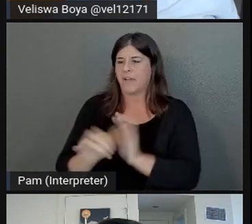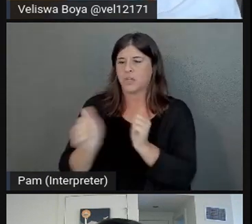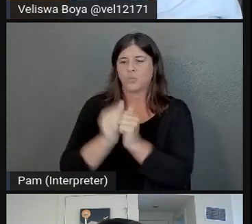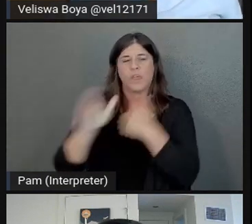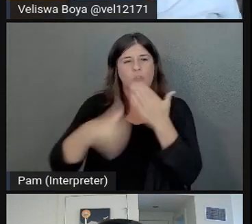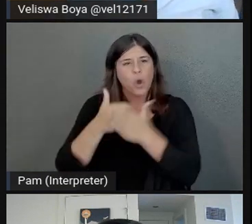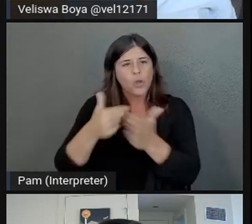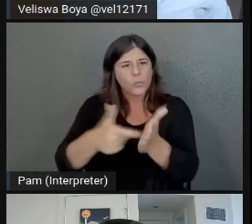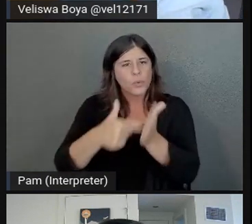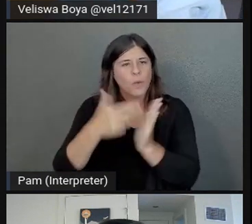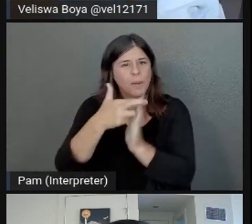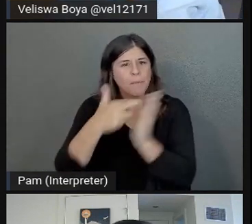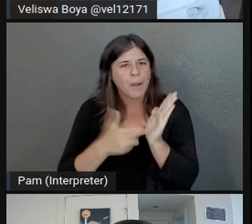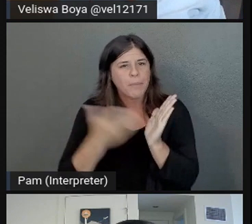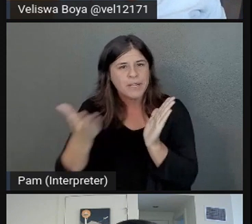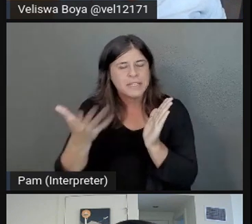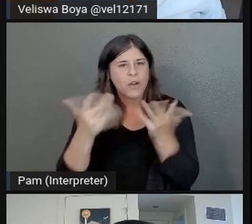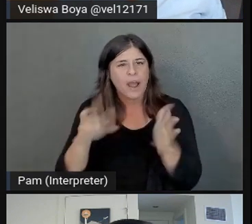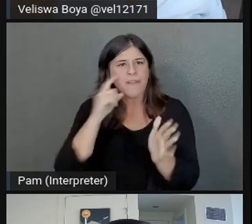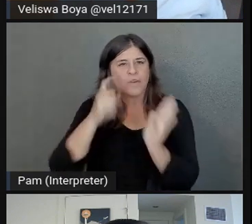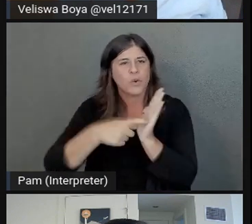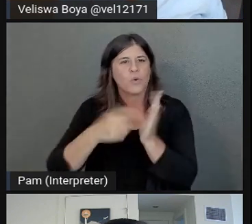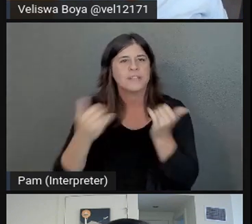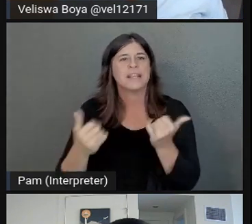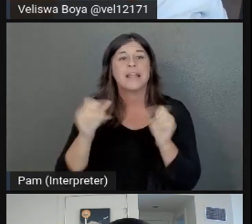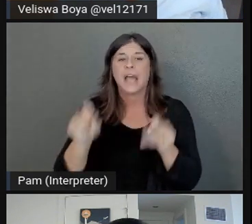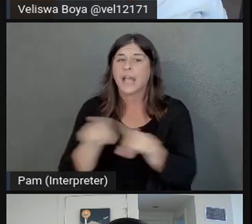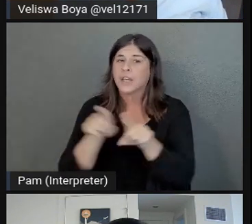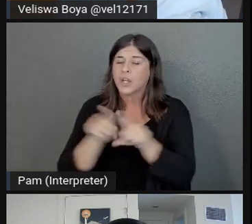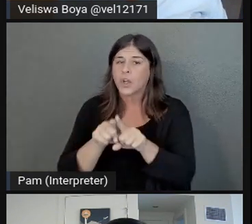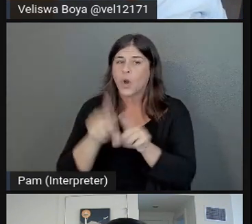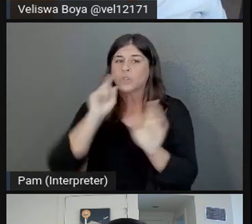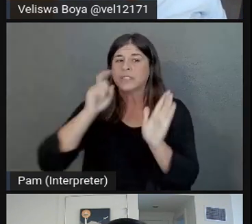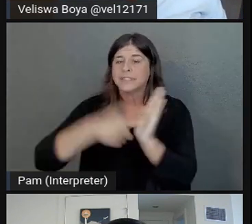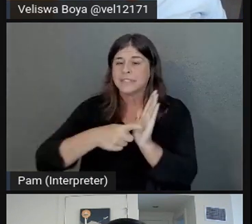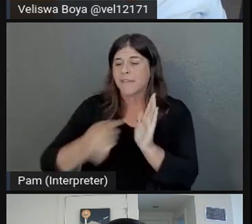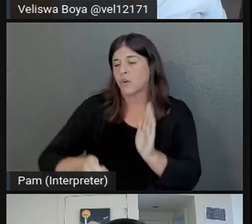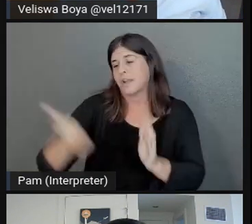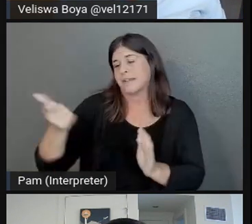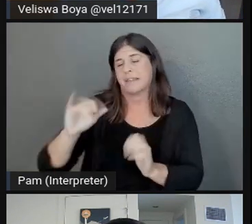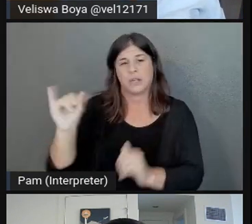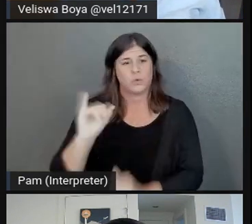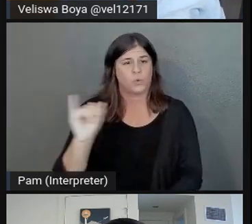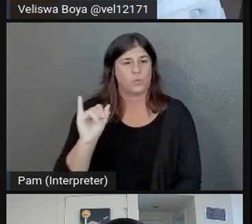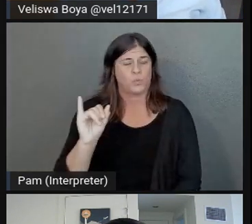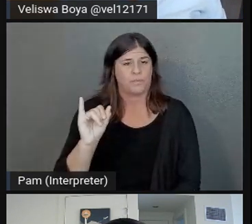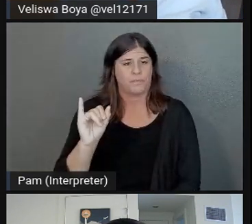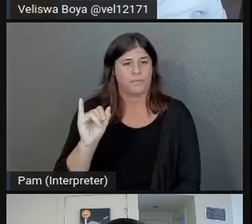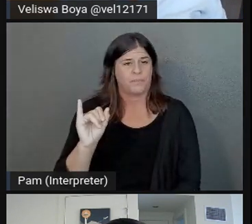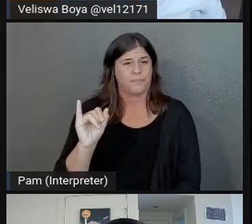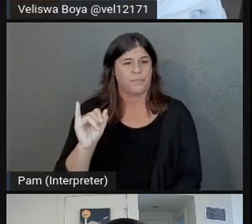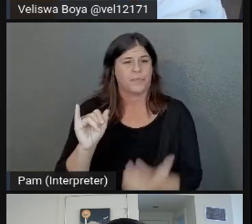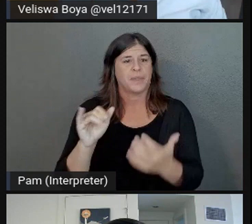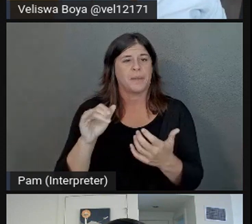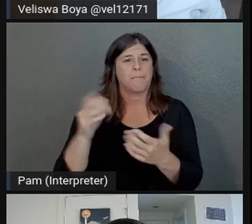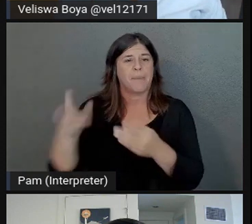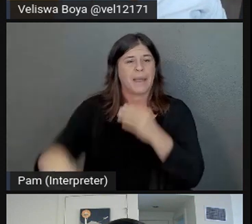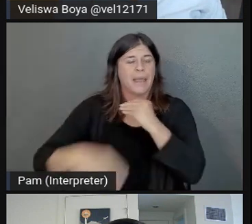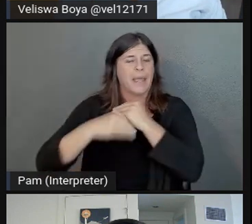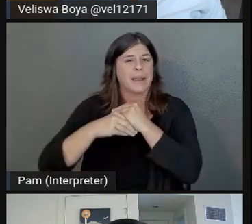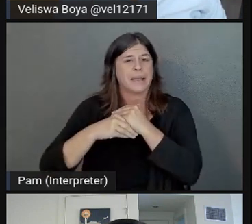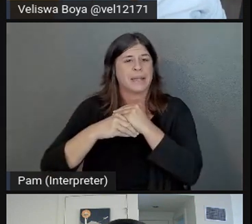I can discover them. And now I can also discover and delete this as well by passing in